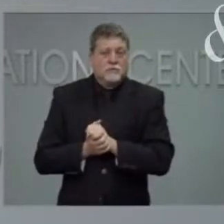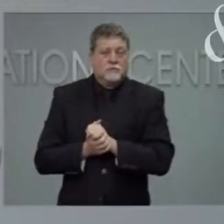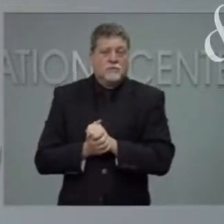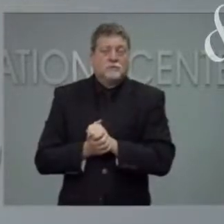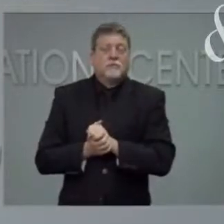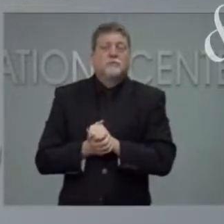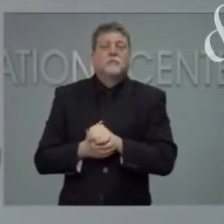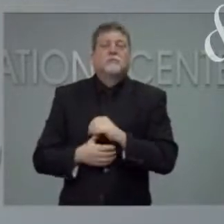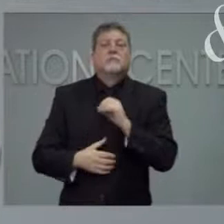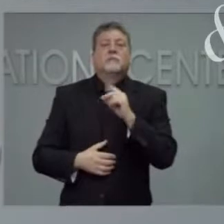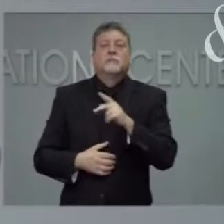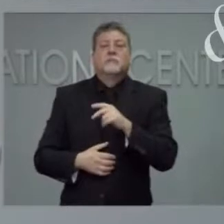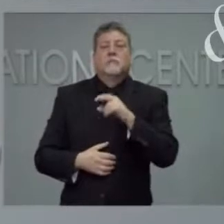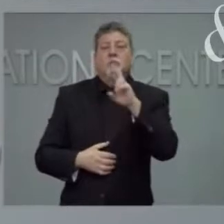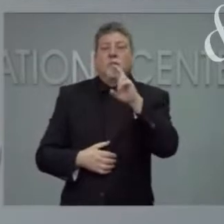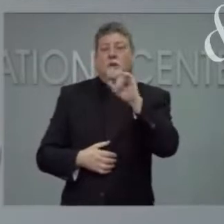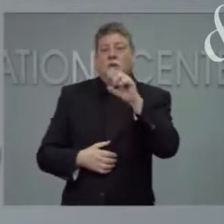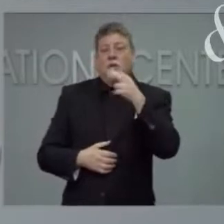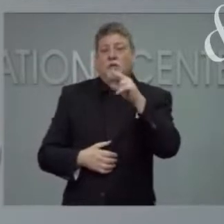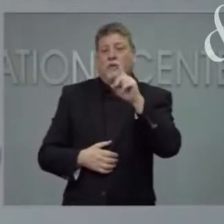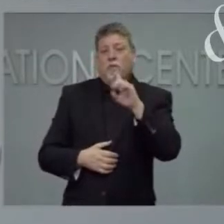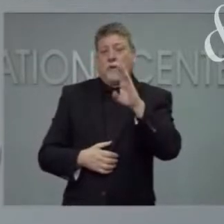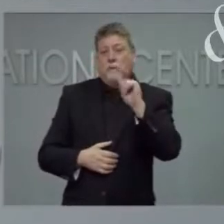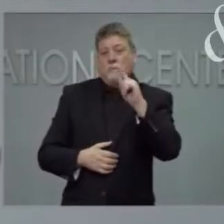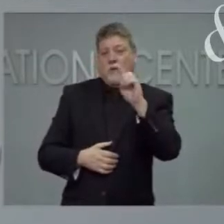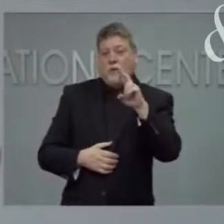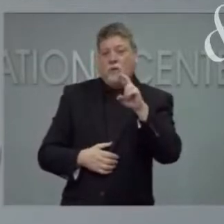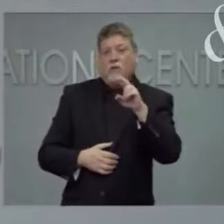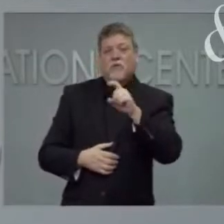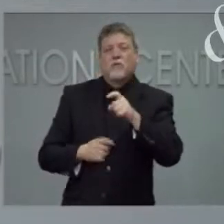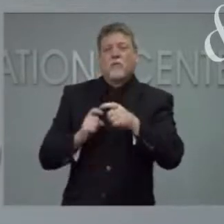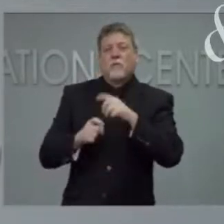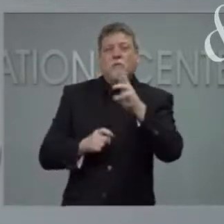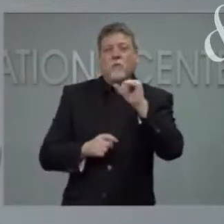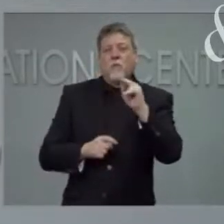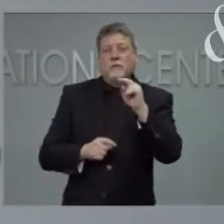Our next question is from Richard Craver with the Winston-Salem Journal.